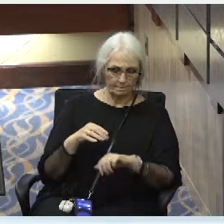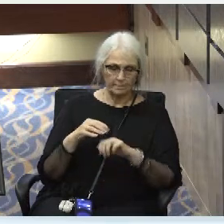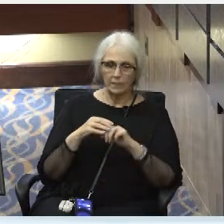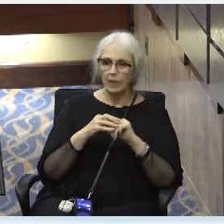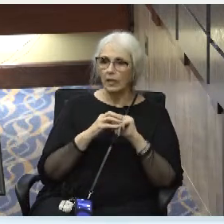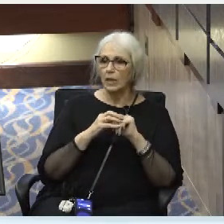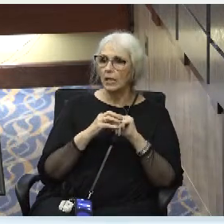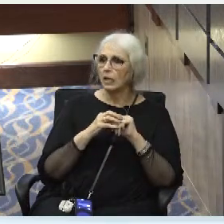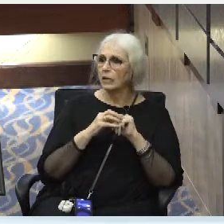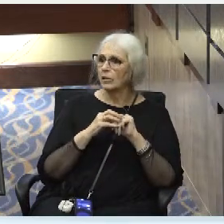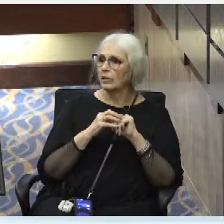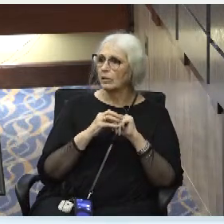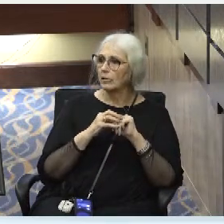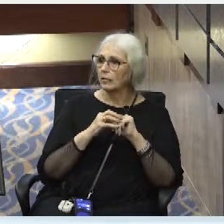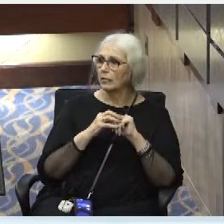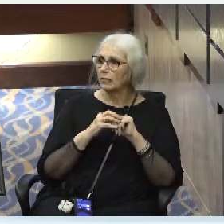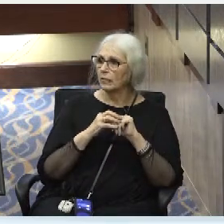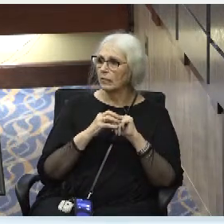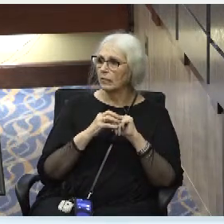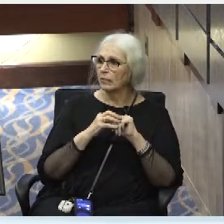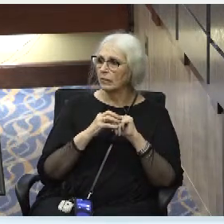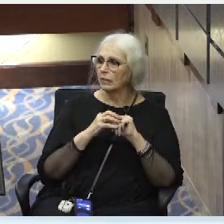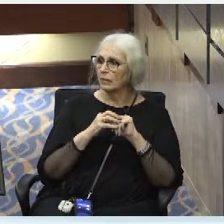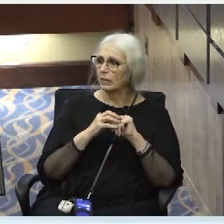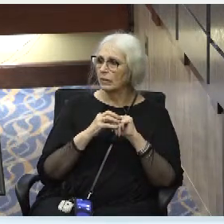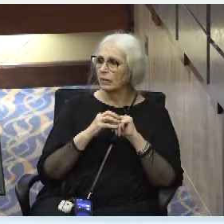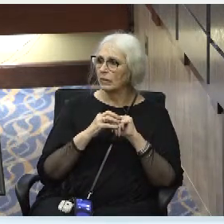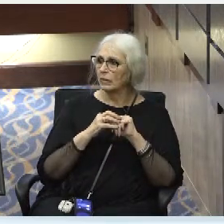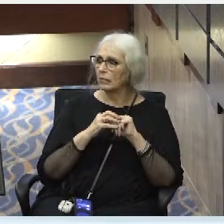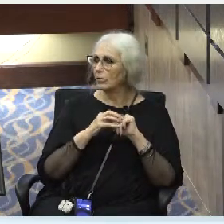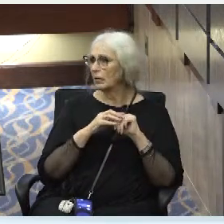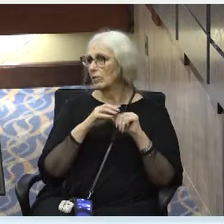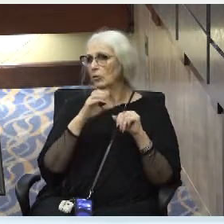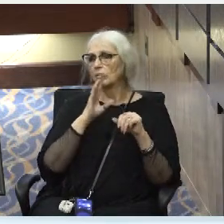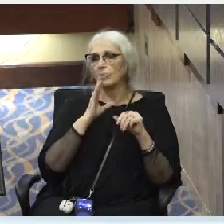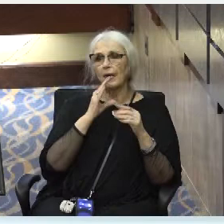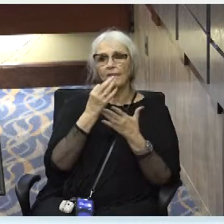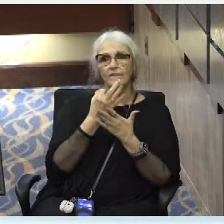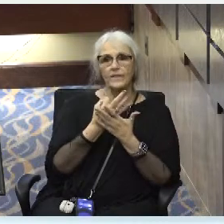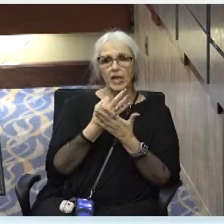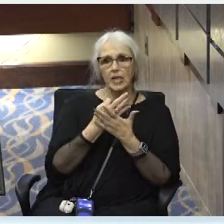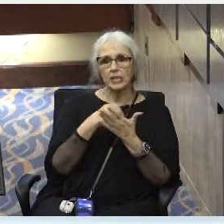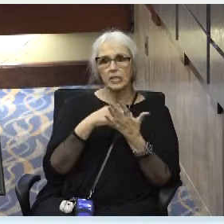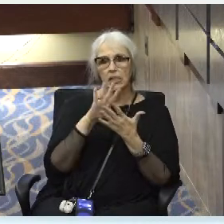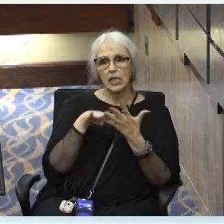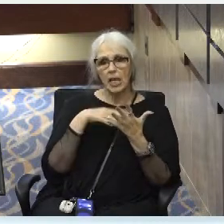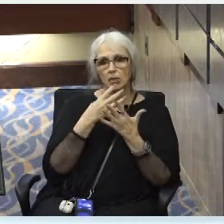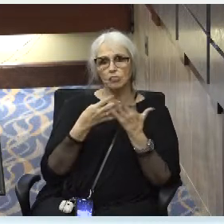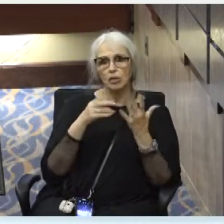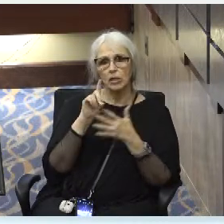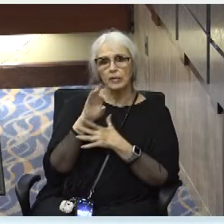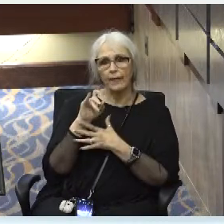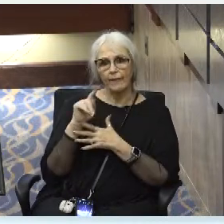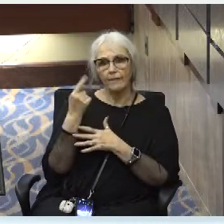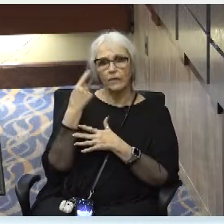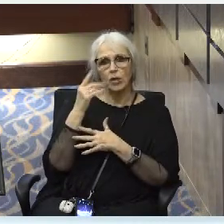Which really is, next week we'll have budget and audit, we'll talk about the fee schedule and draft financials, budgets for the smaller